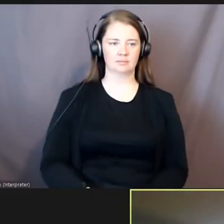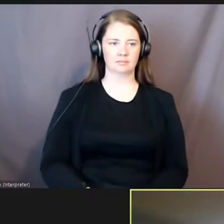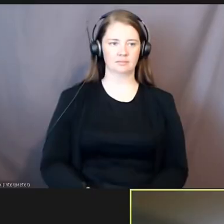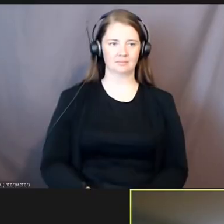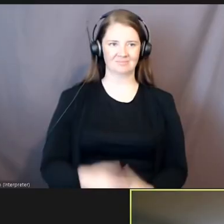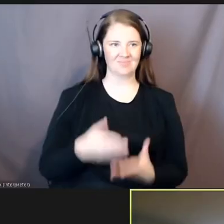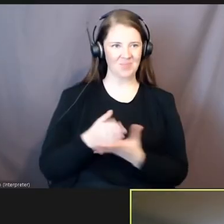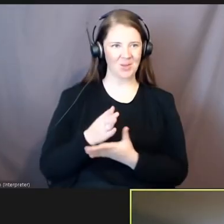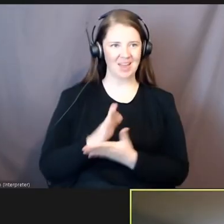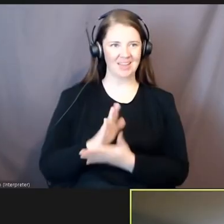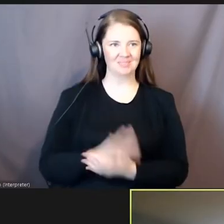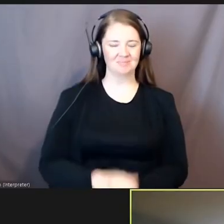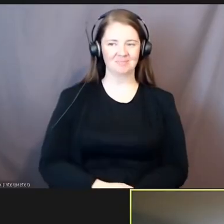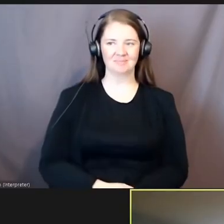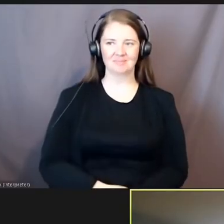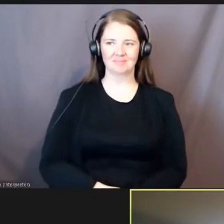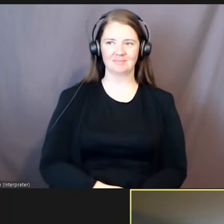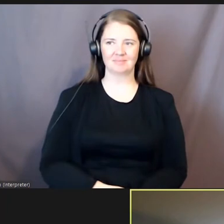All right.